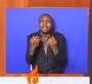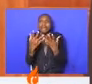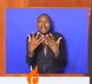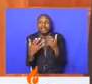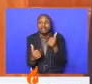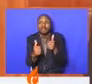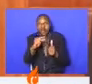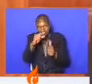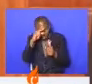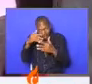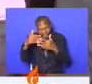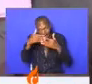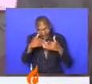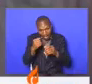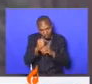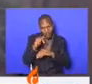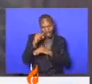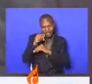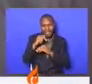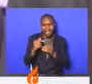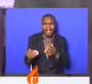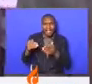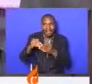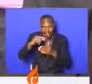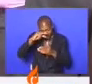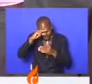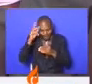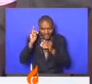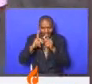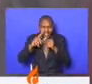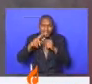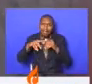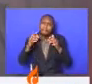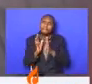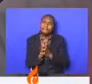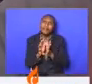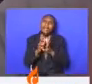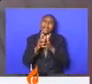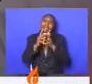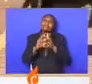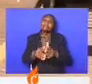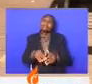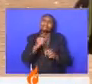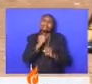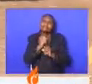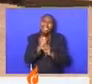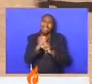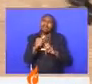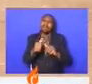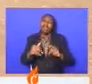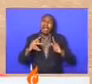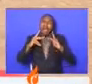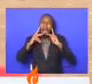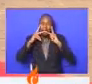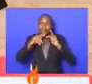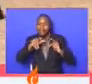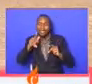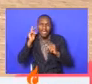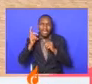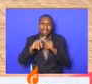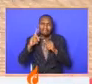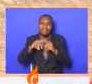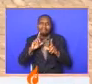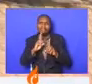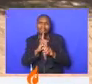government of America is running here. Oyerabo, Simba ni gatogiri yobo toherubu abiribo kwa eneki wa ime county ya Kisii, ekiukia irirabo wata ni au